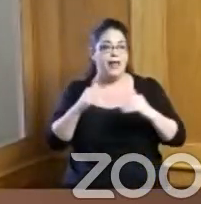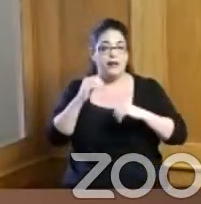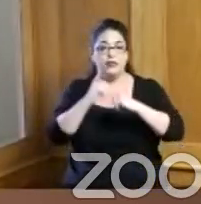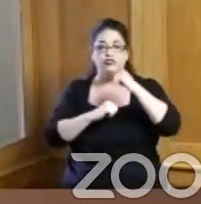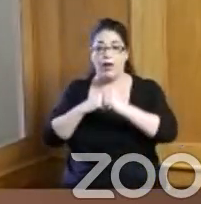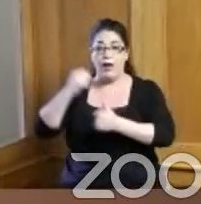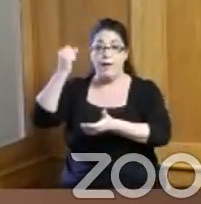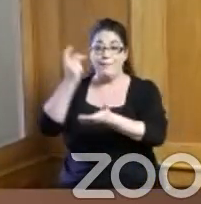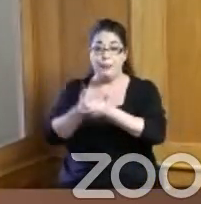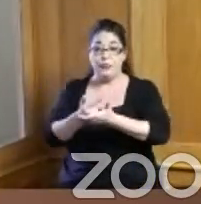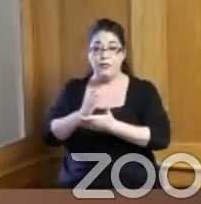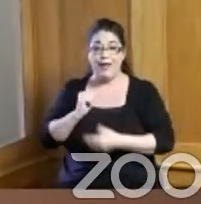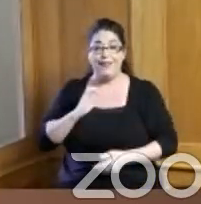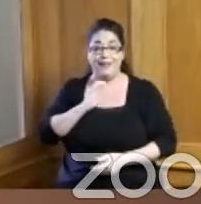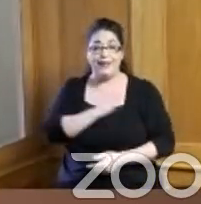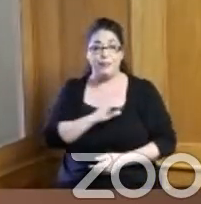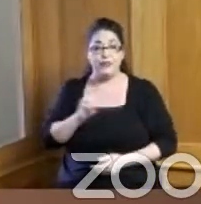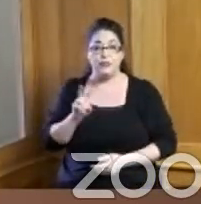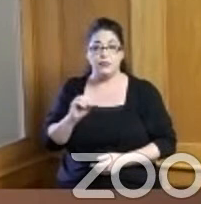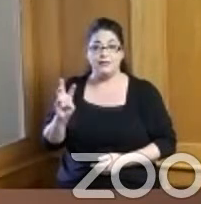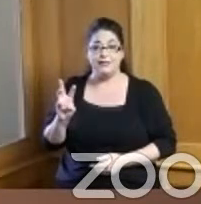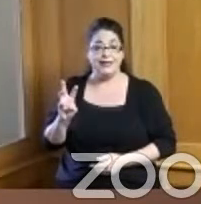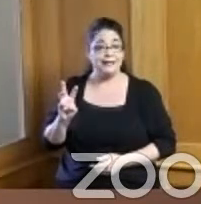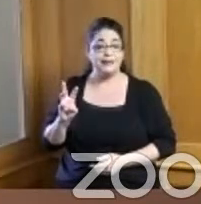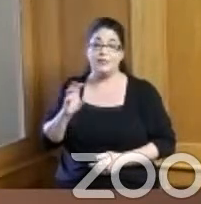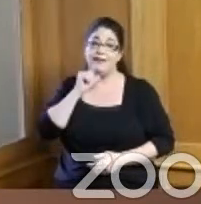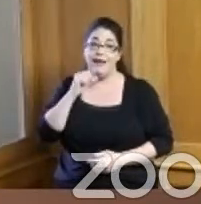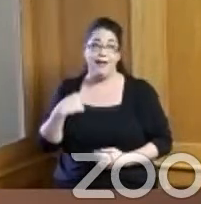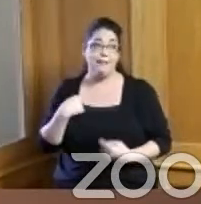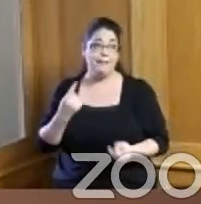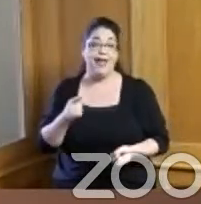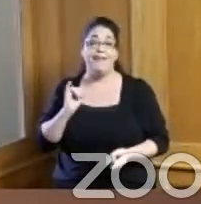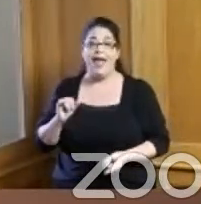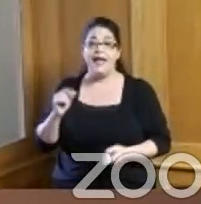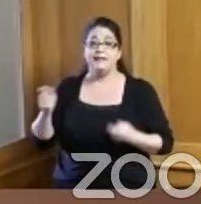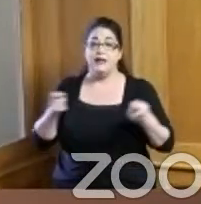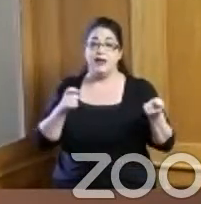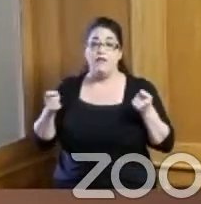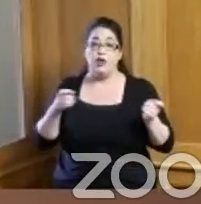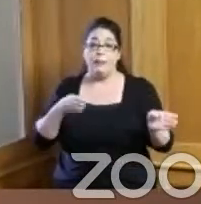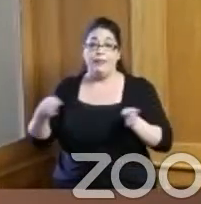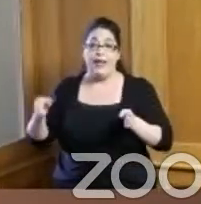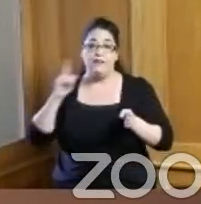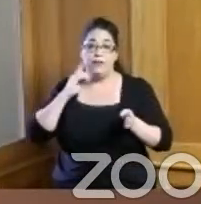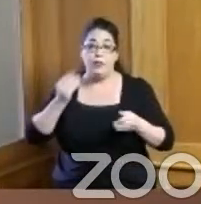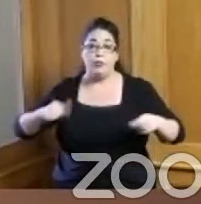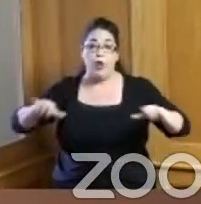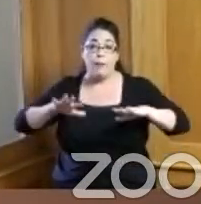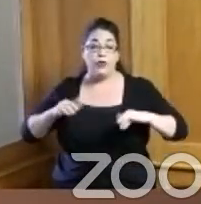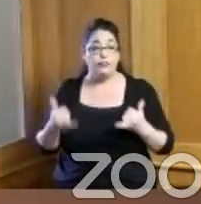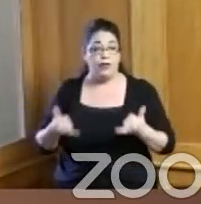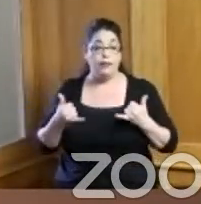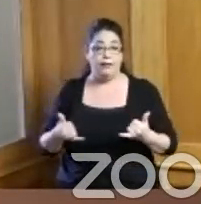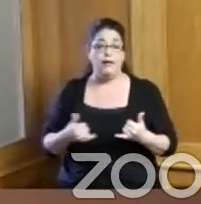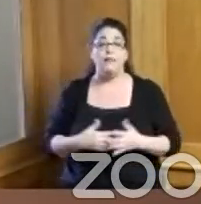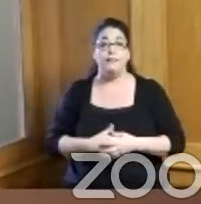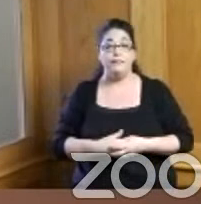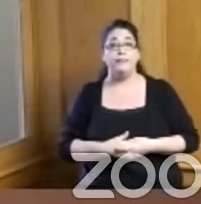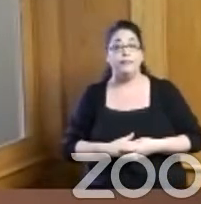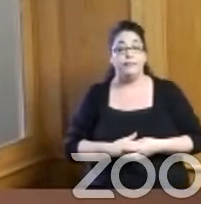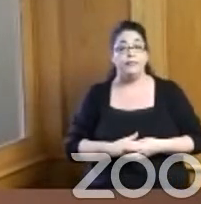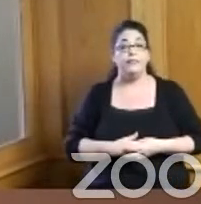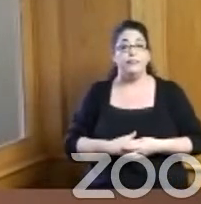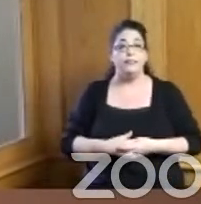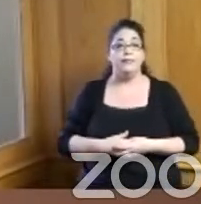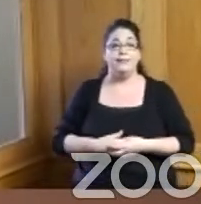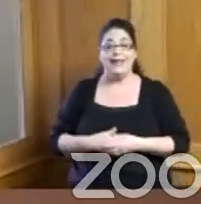was approved by the commission in 2006, and that is the actual governing plan for the property currently. for that portion of the property that's